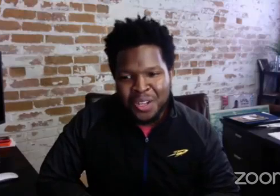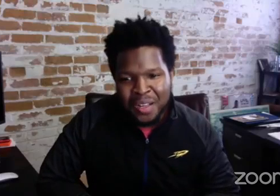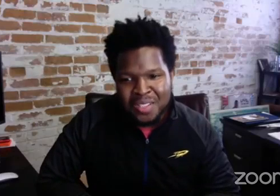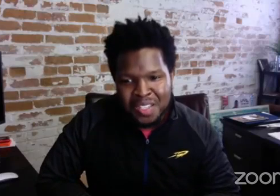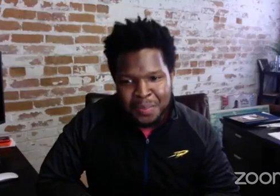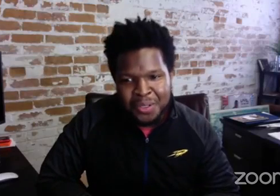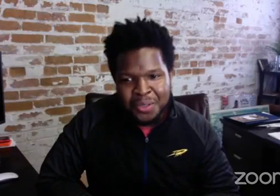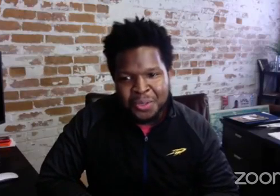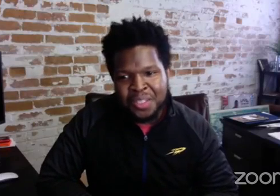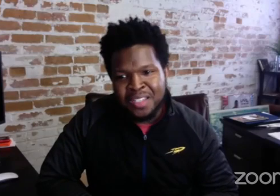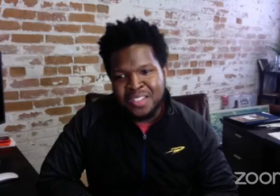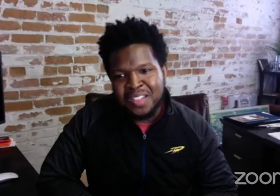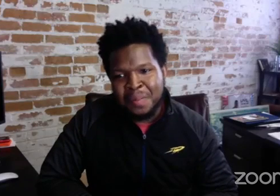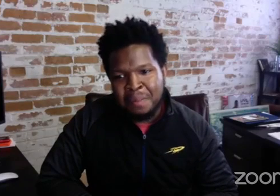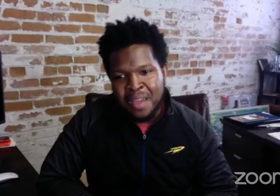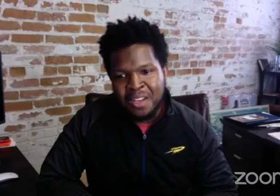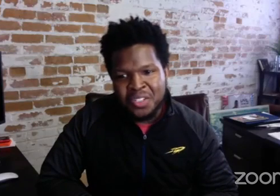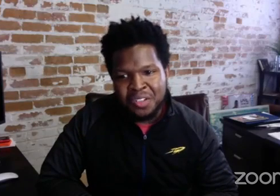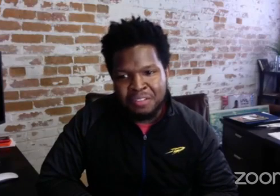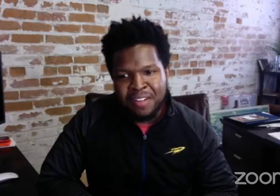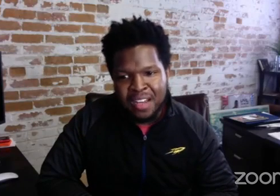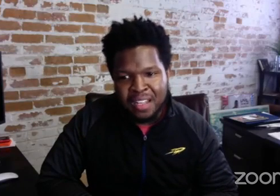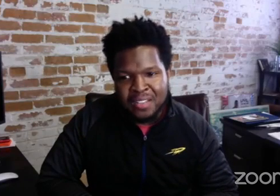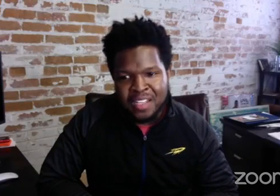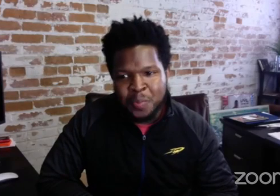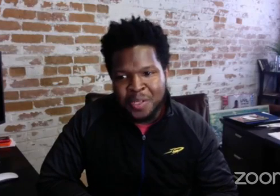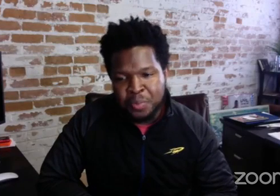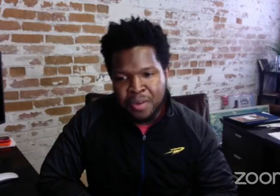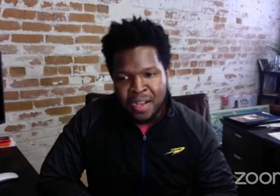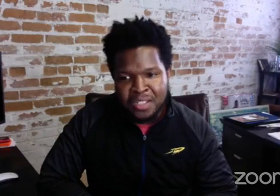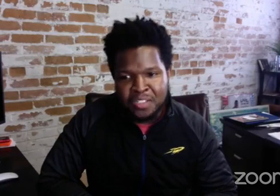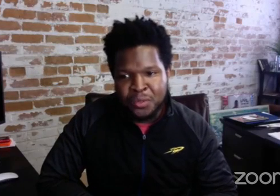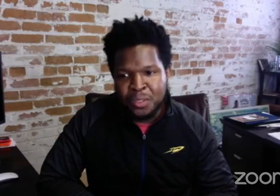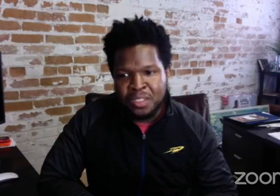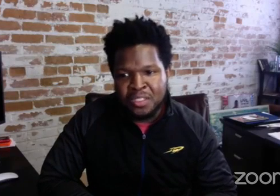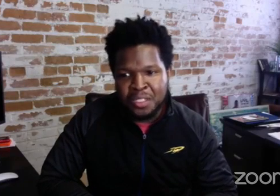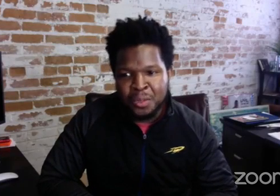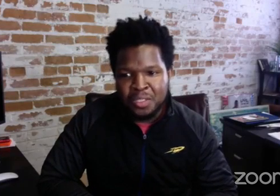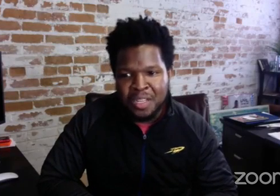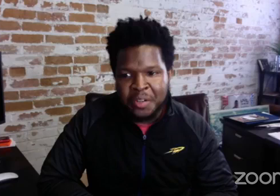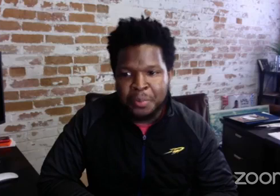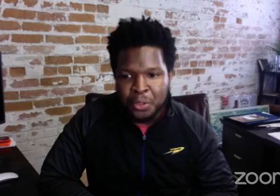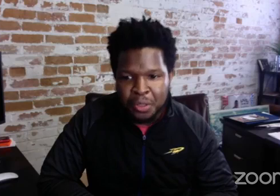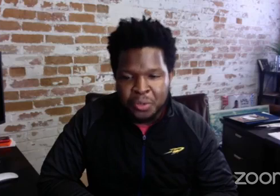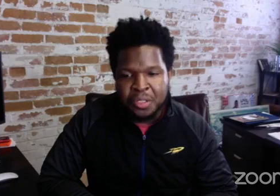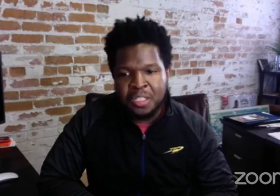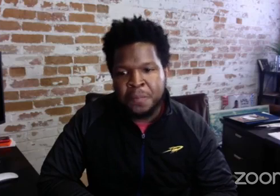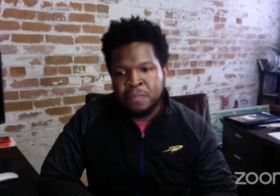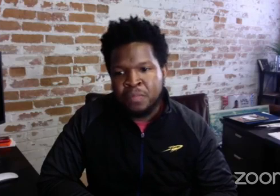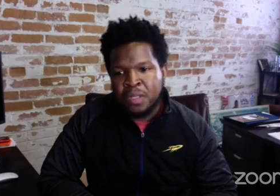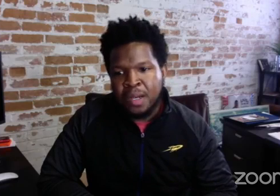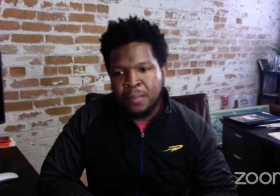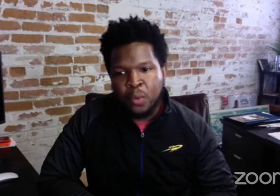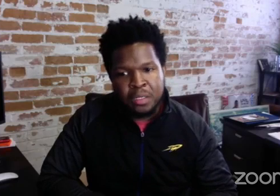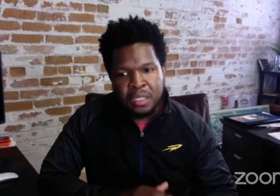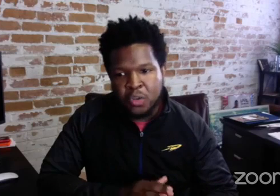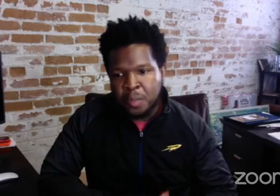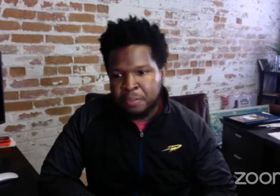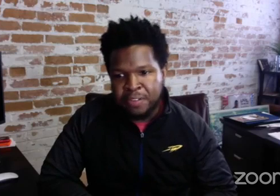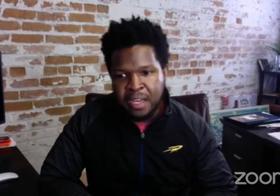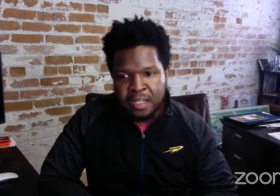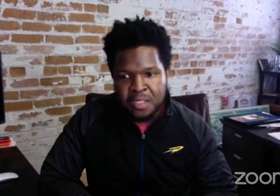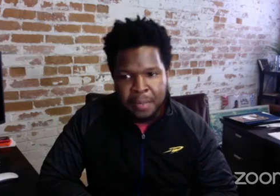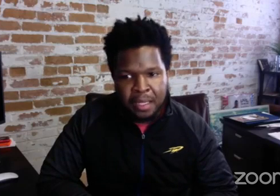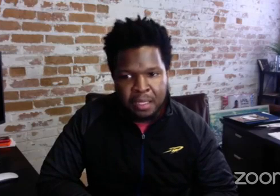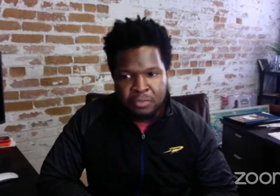guy, Craig Teamer, who is manager of finance and special projects for the Toledo-Lucas County Port Authority, worked in